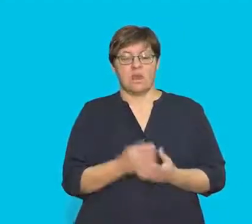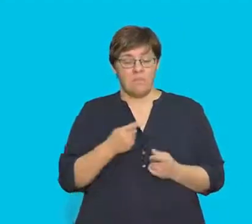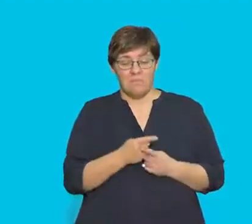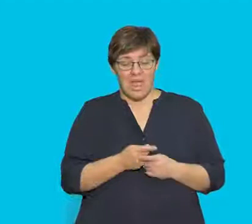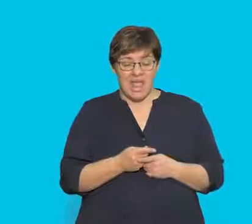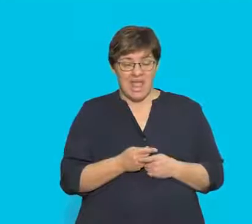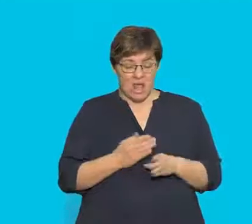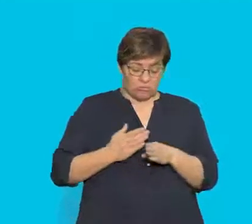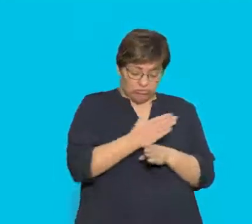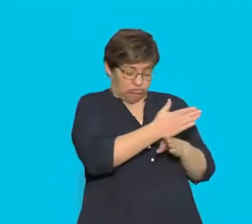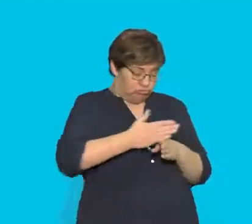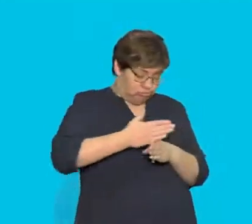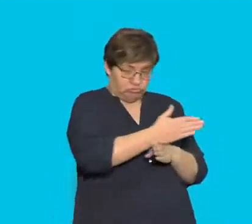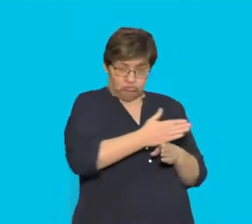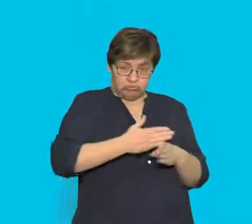saw and we cut that